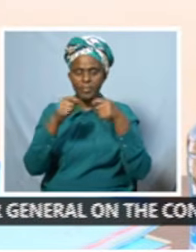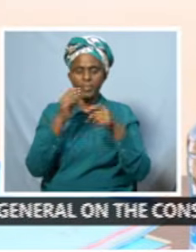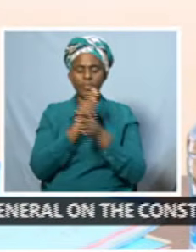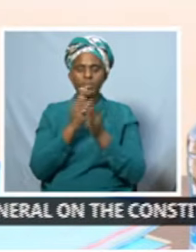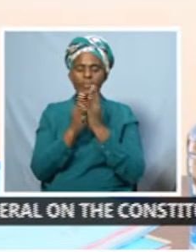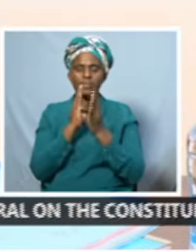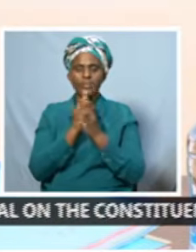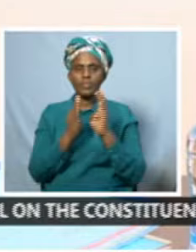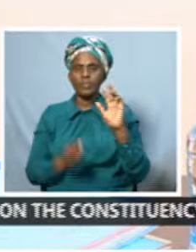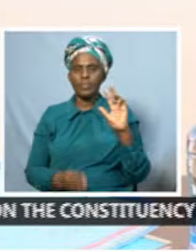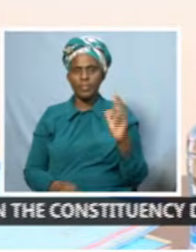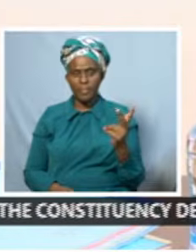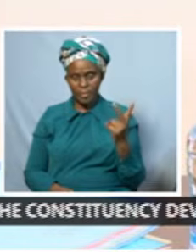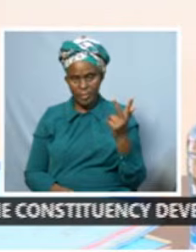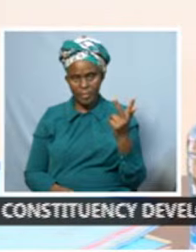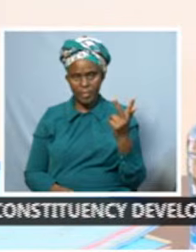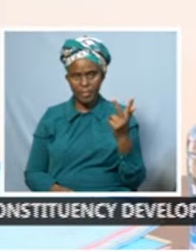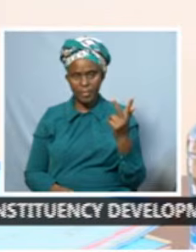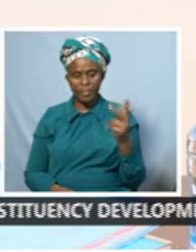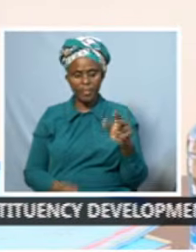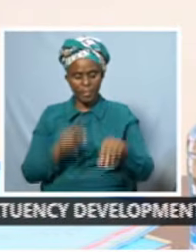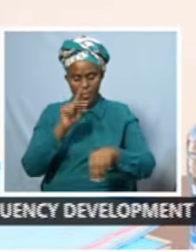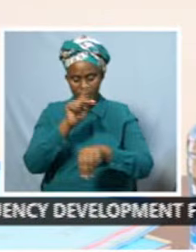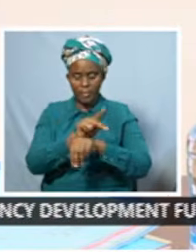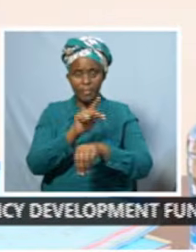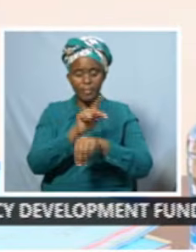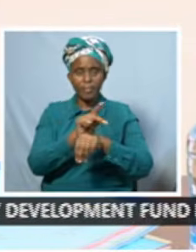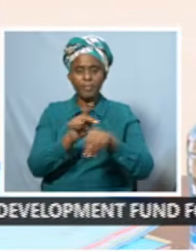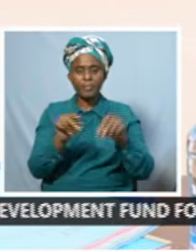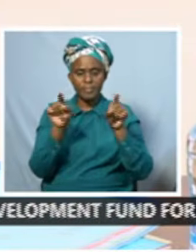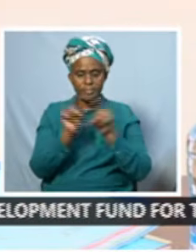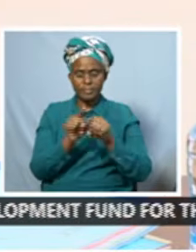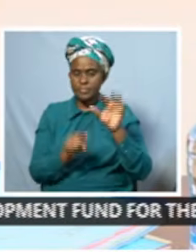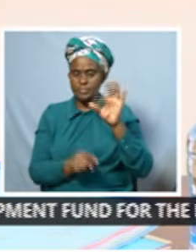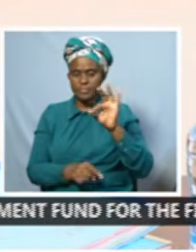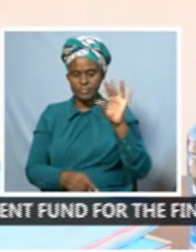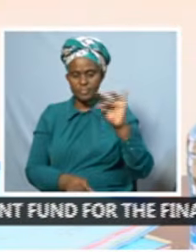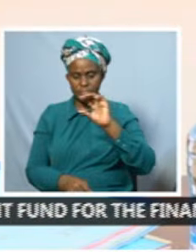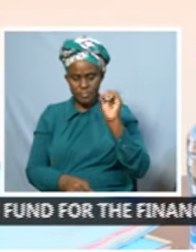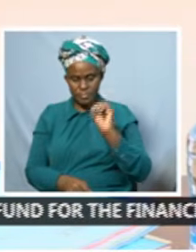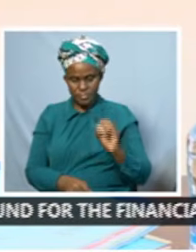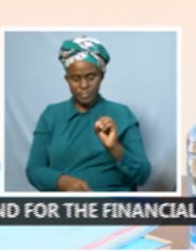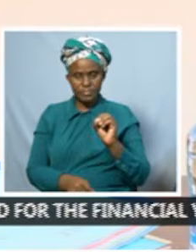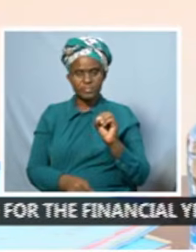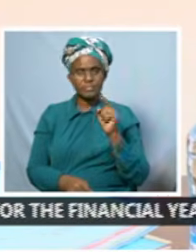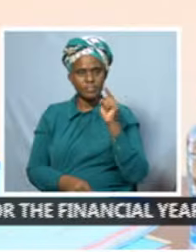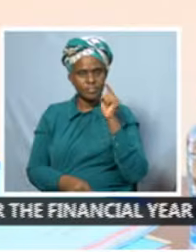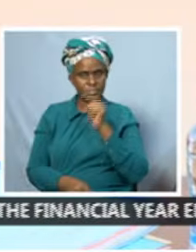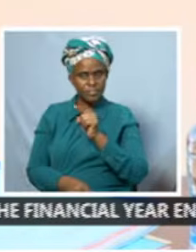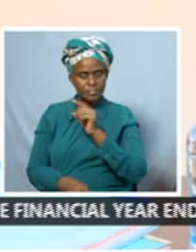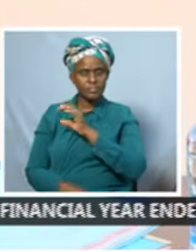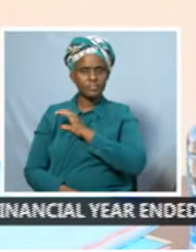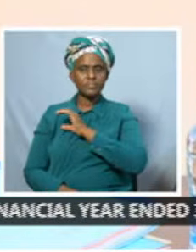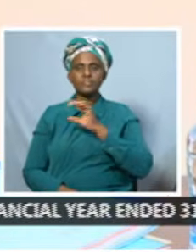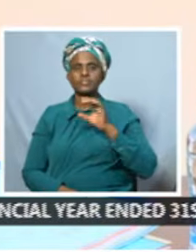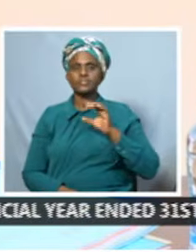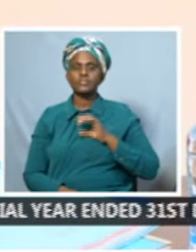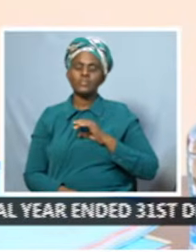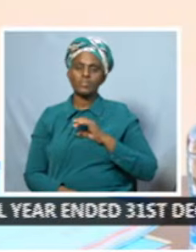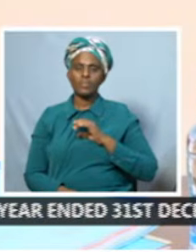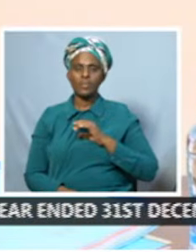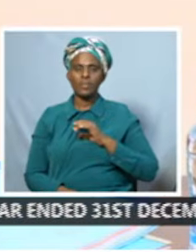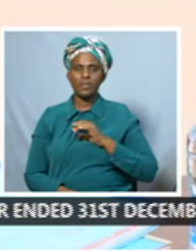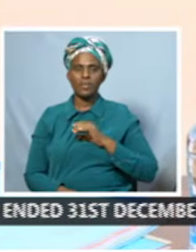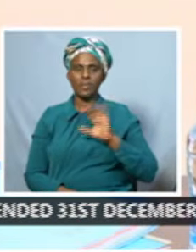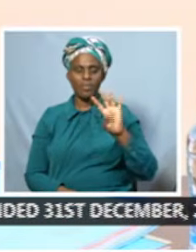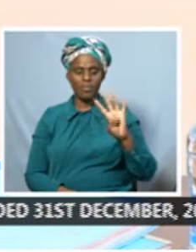contractor. And number 3, the project is at 98%, awaiting finalization of instruction issued to the contractor.